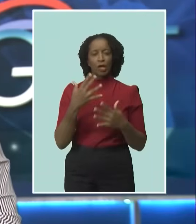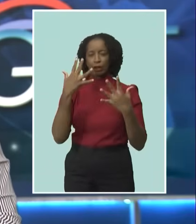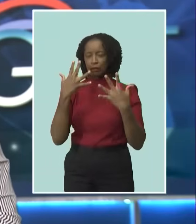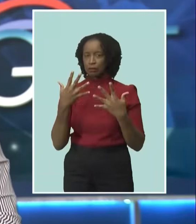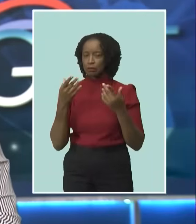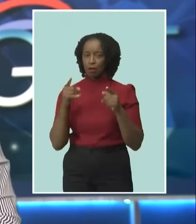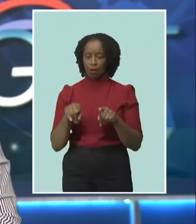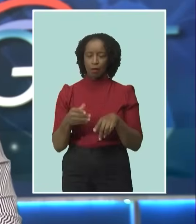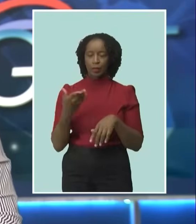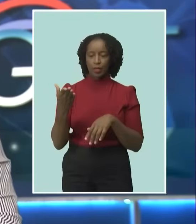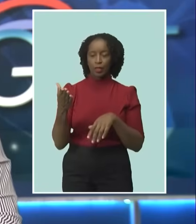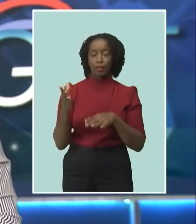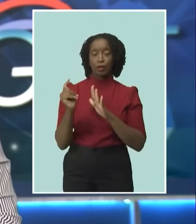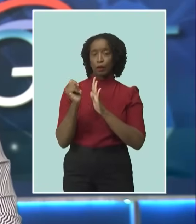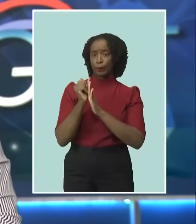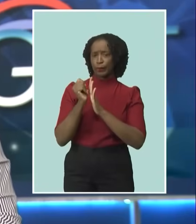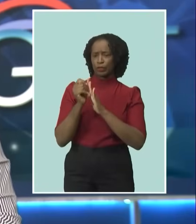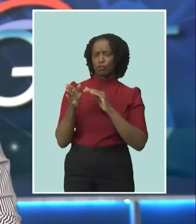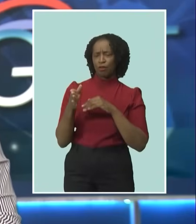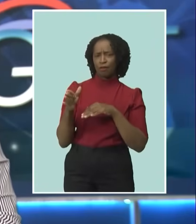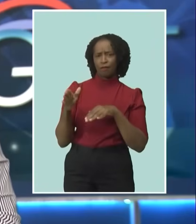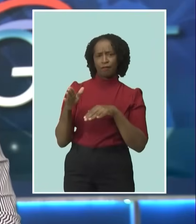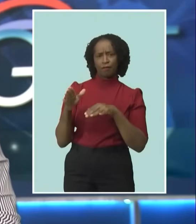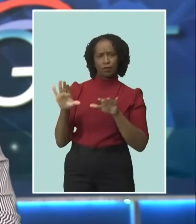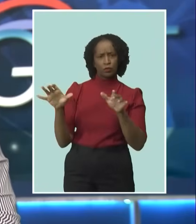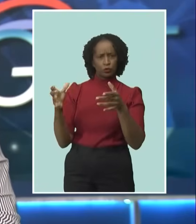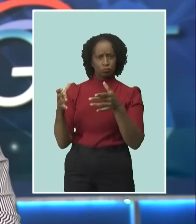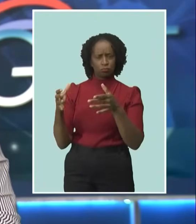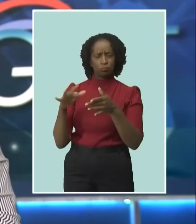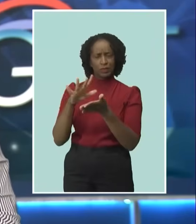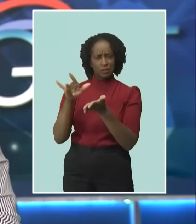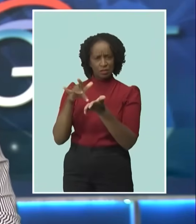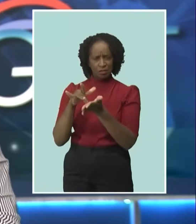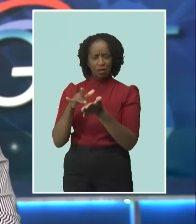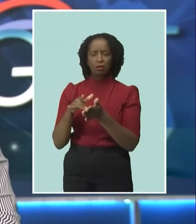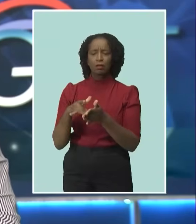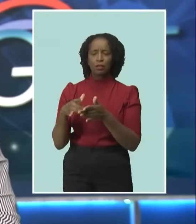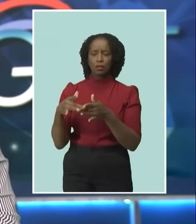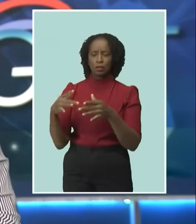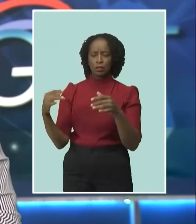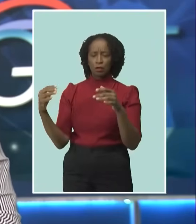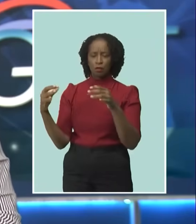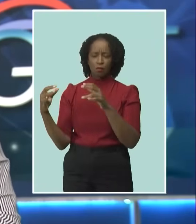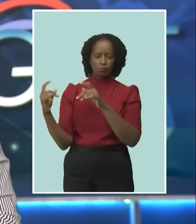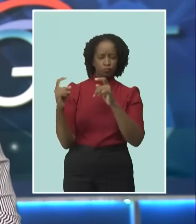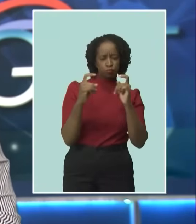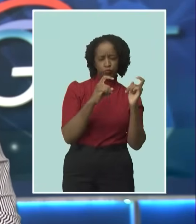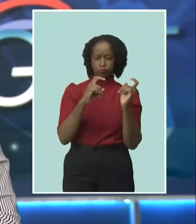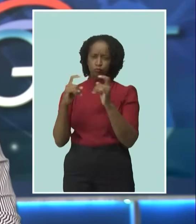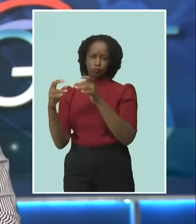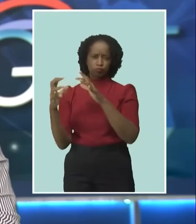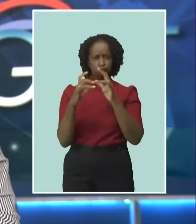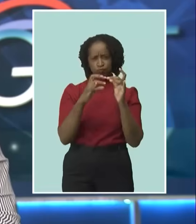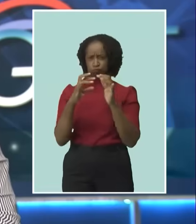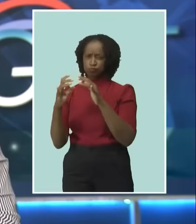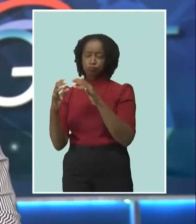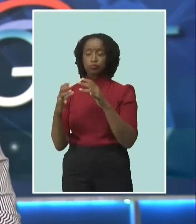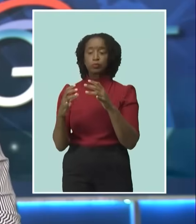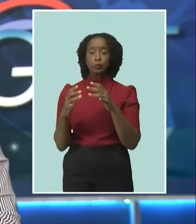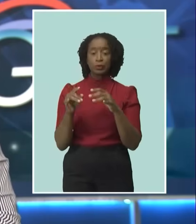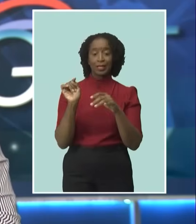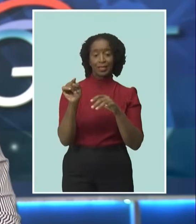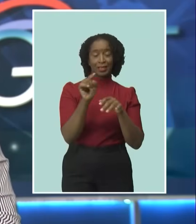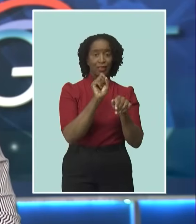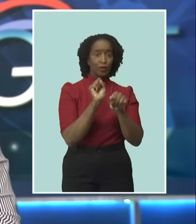Bridgetown Fisheries Complex, a violent confrontation forced workers and users of the facility to flee to safety this morning.